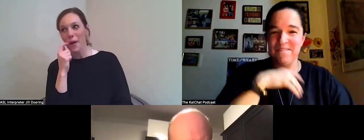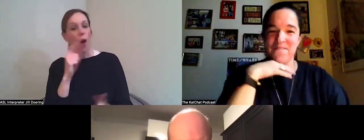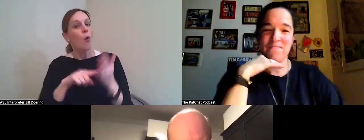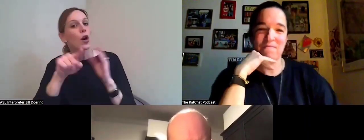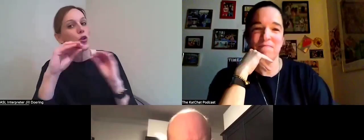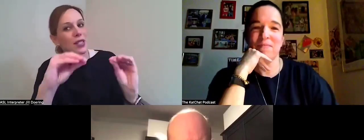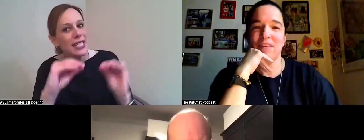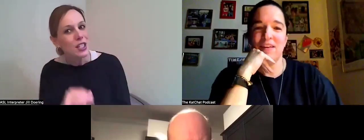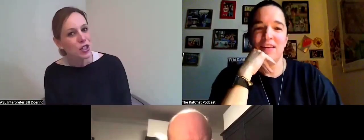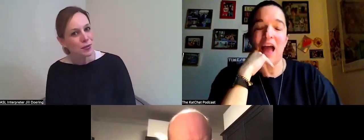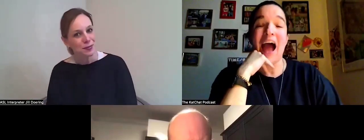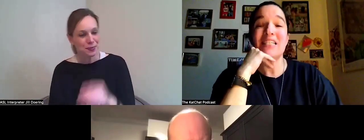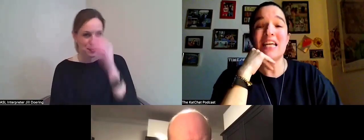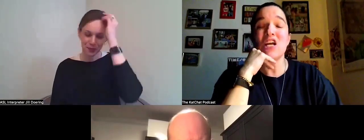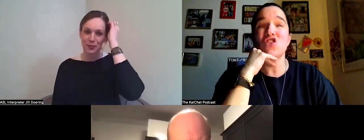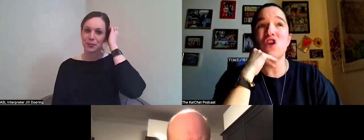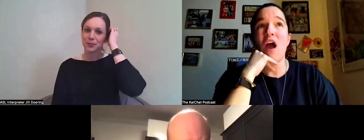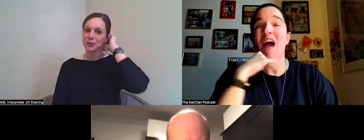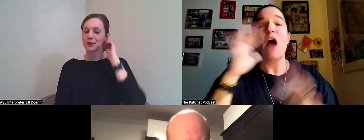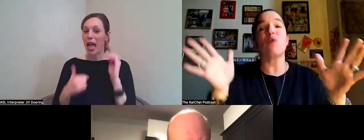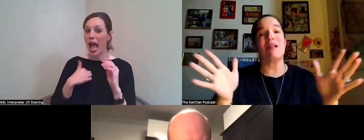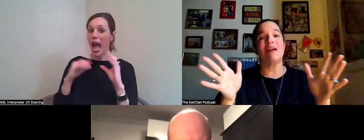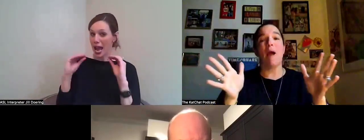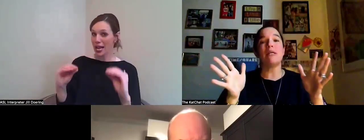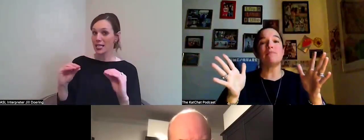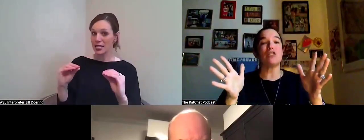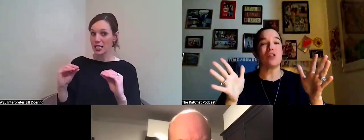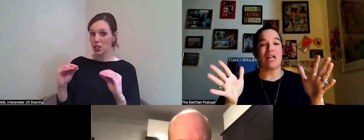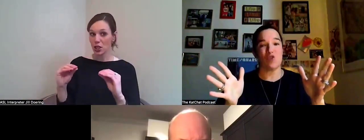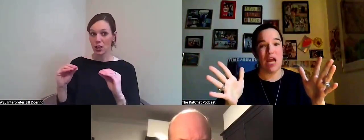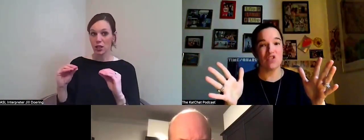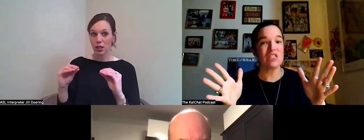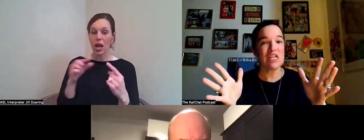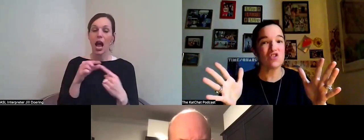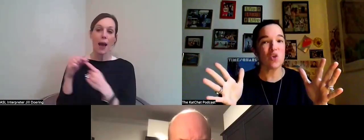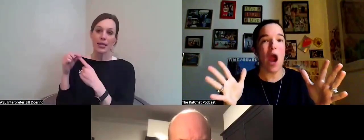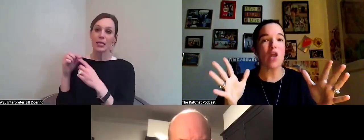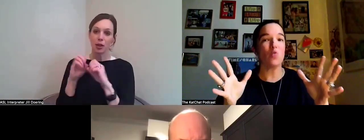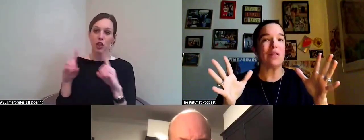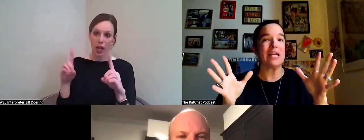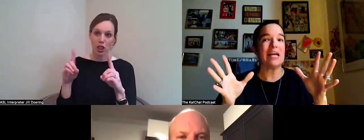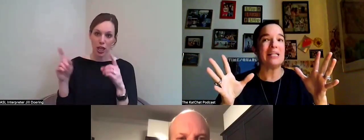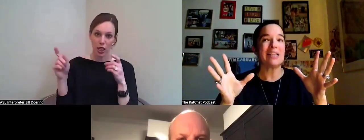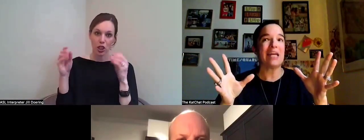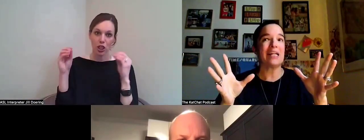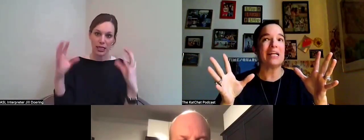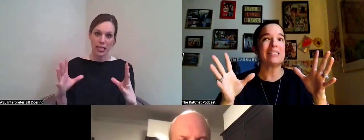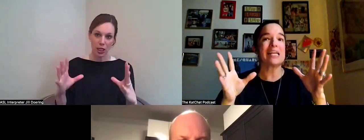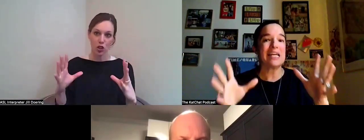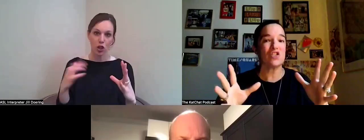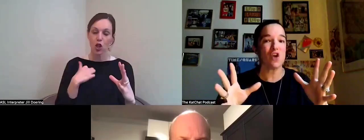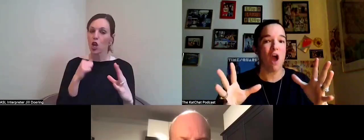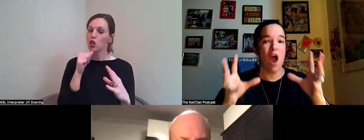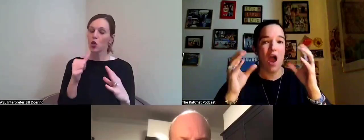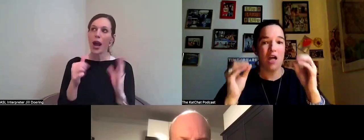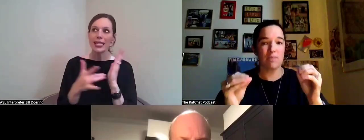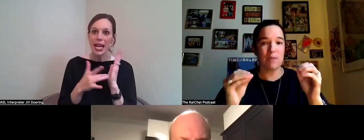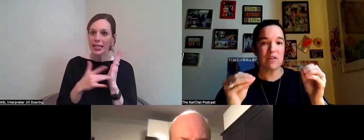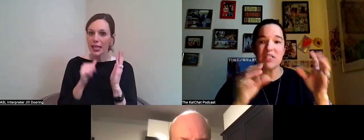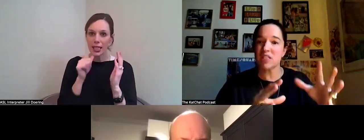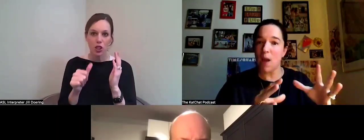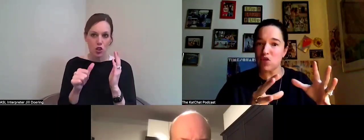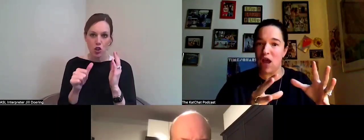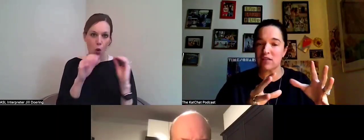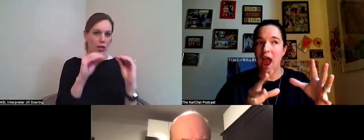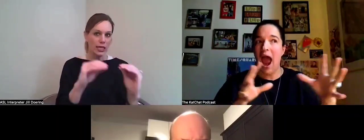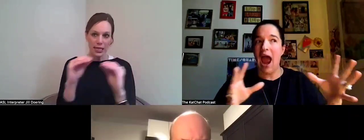teach? I teach really, I'm a special education teacher, so I don't really technically teach a